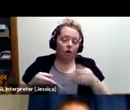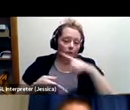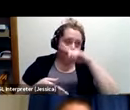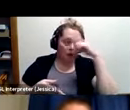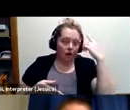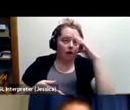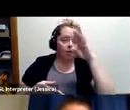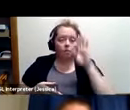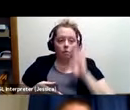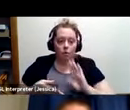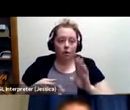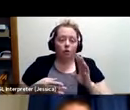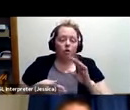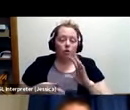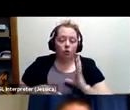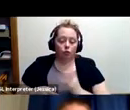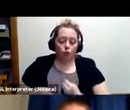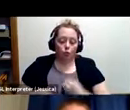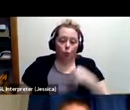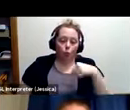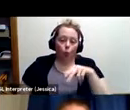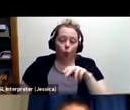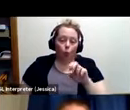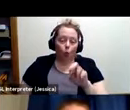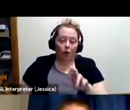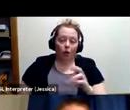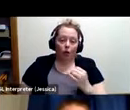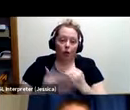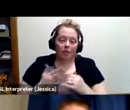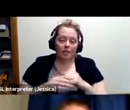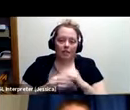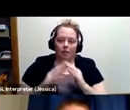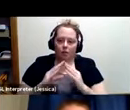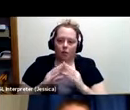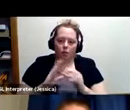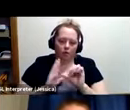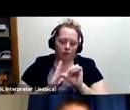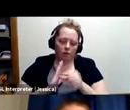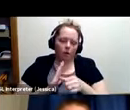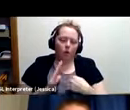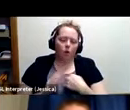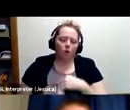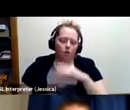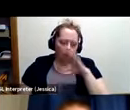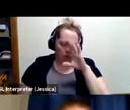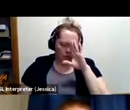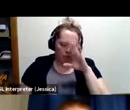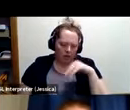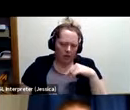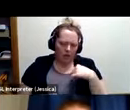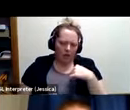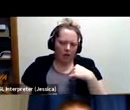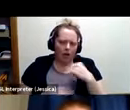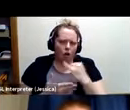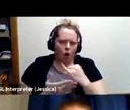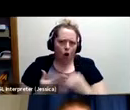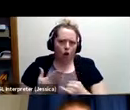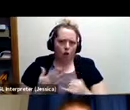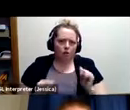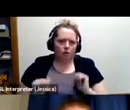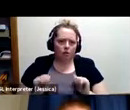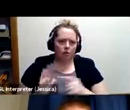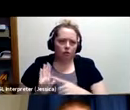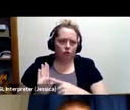and queer artists from the community. One of the things we found is really empowering about the art show is that